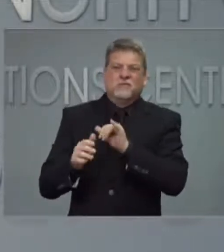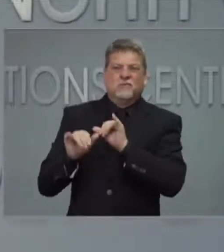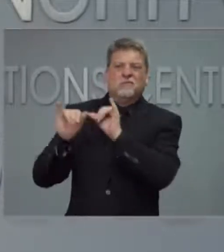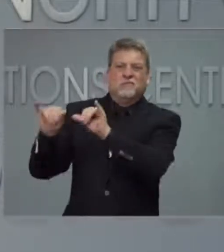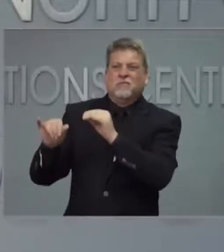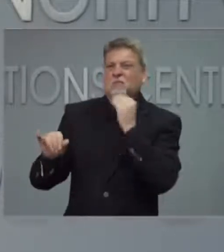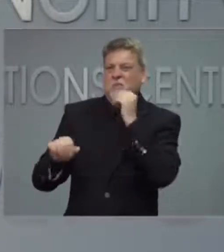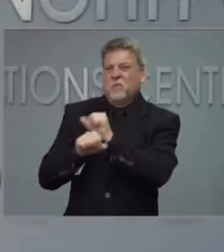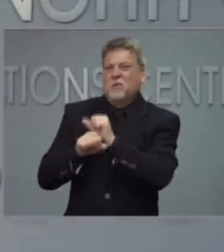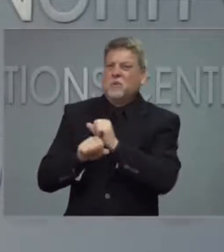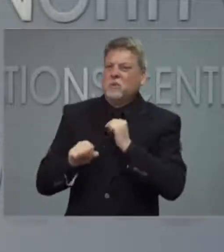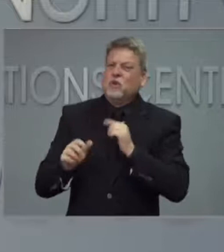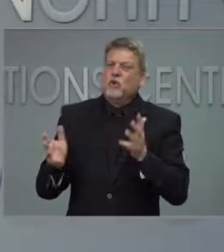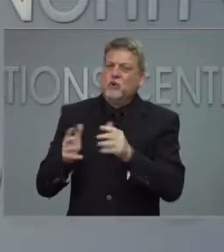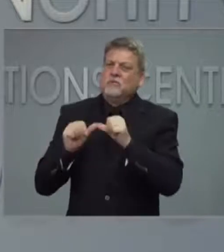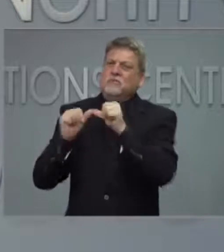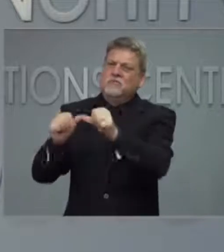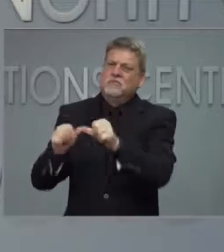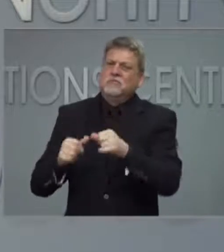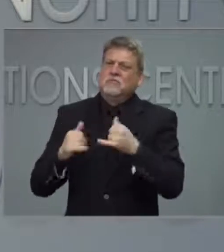Next question.